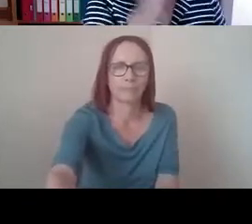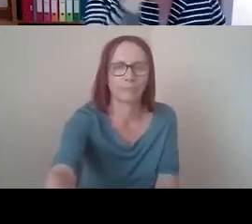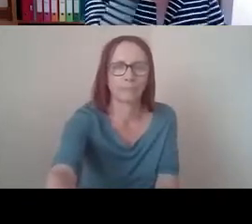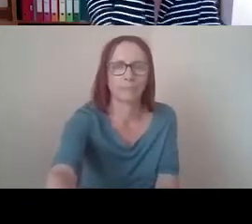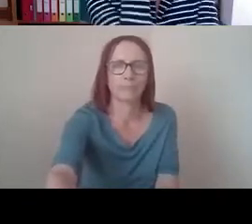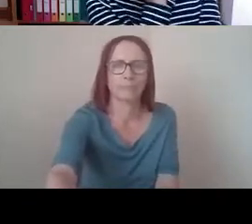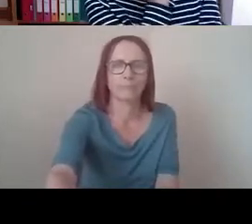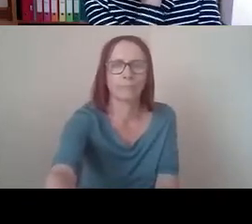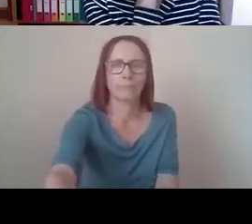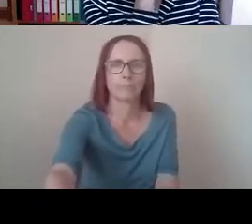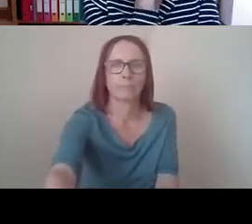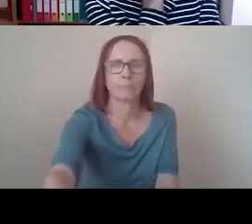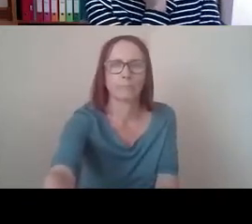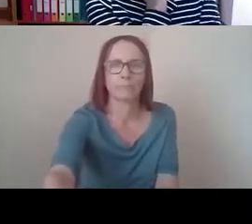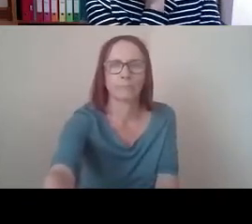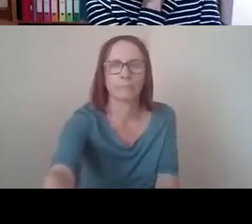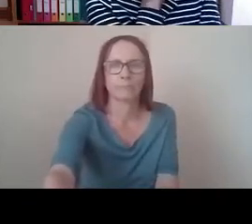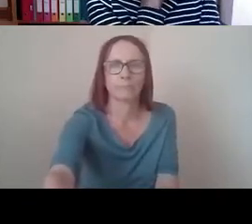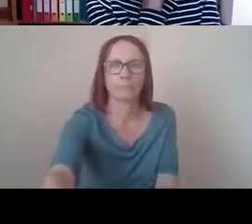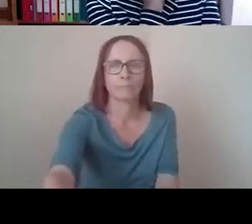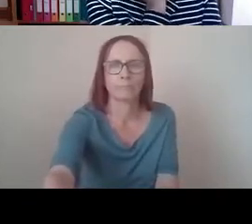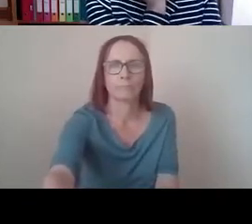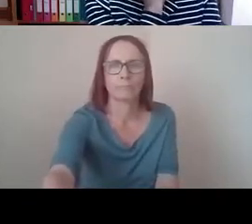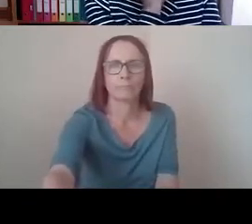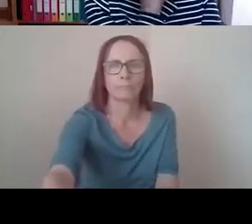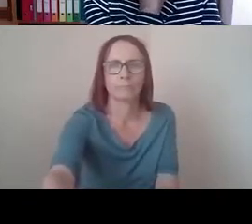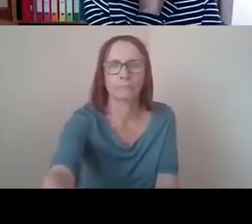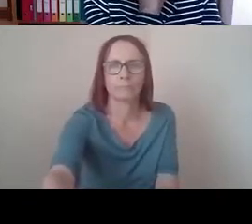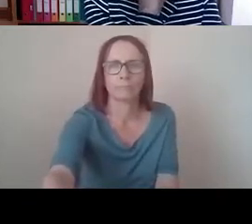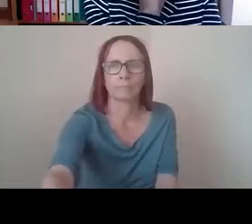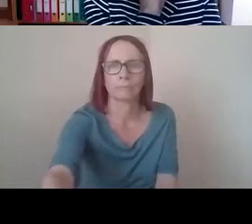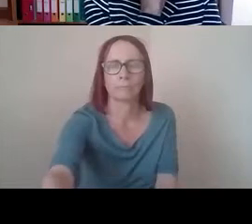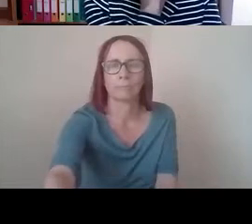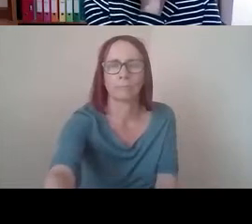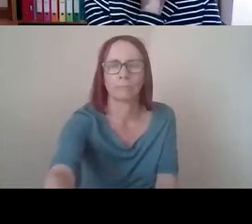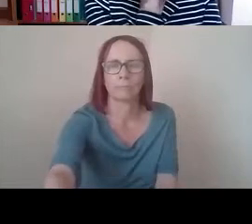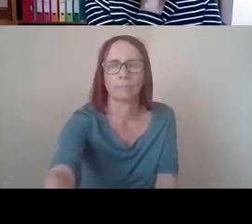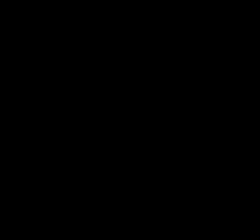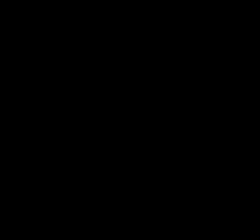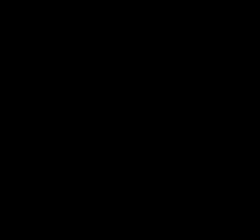And you can look at this in your own time. What we've done is we've got some 3